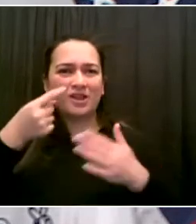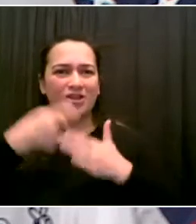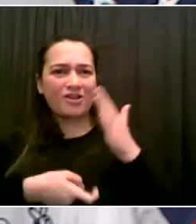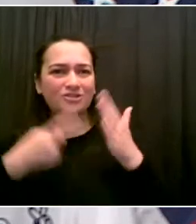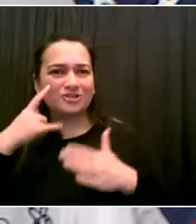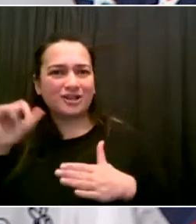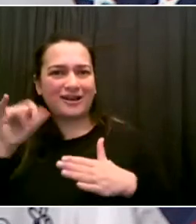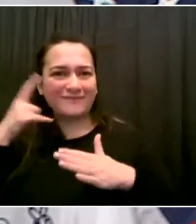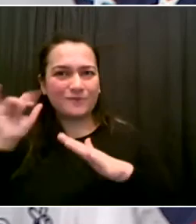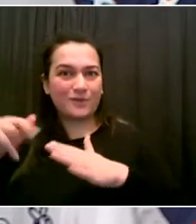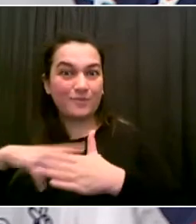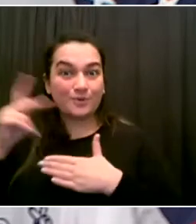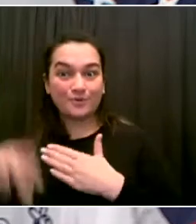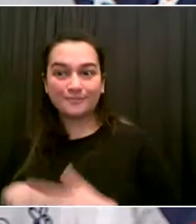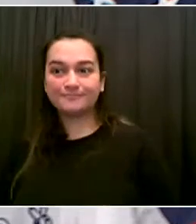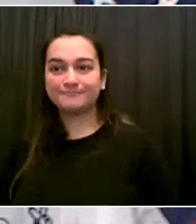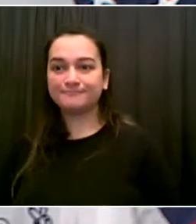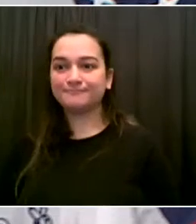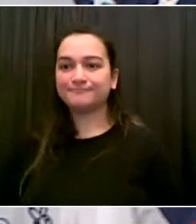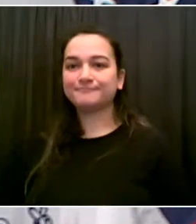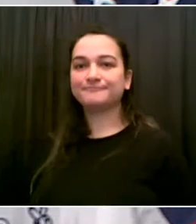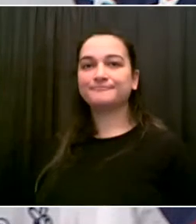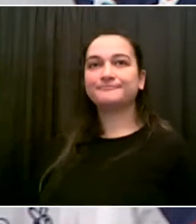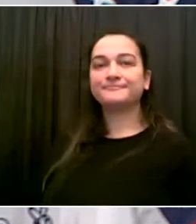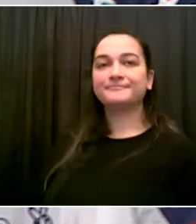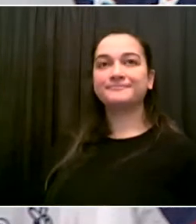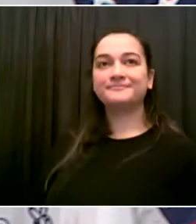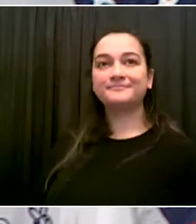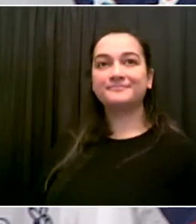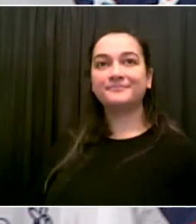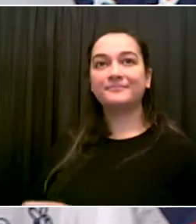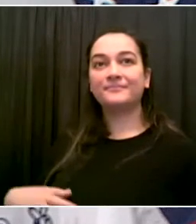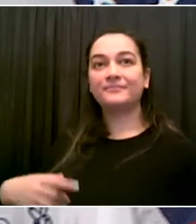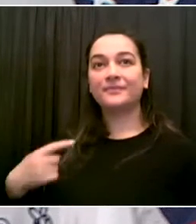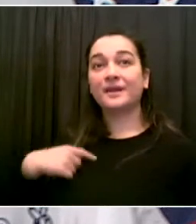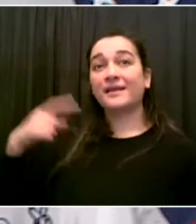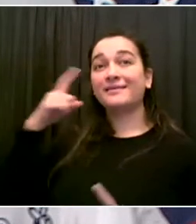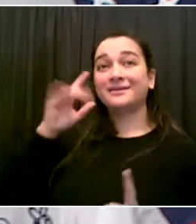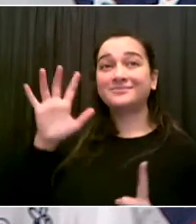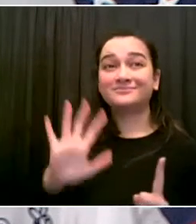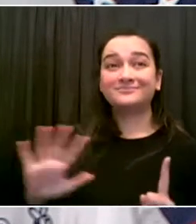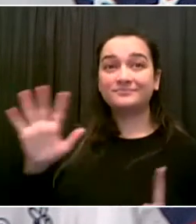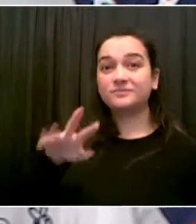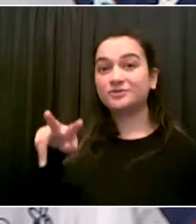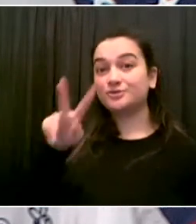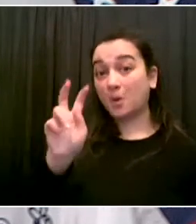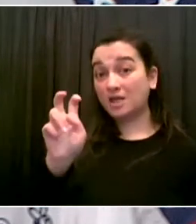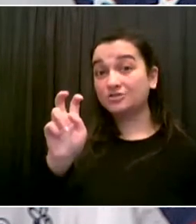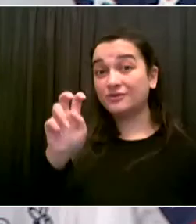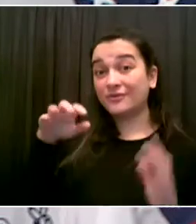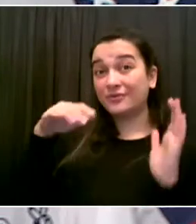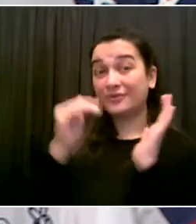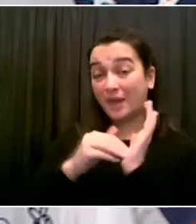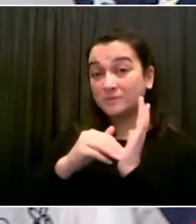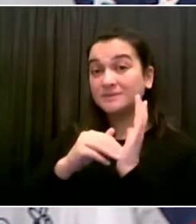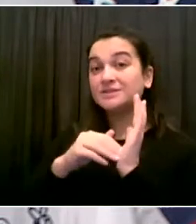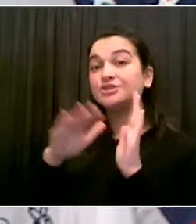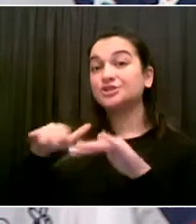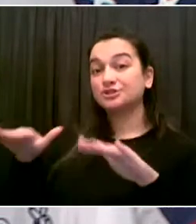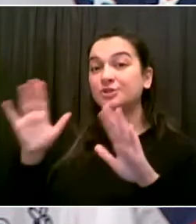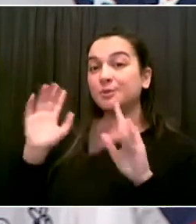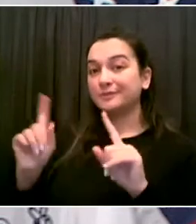estimate now. Price tag between DOE and DYCD, we believe, will be something in the neighborhood